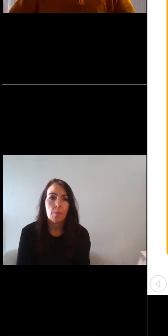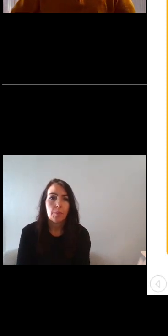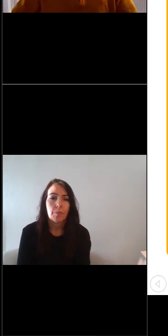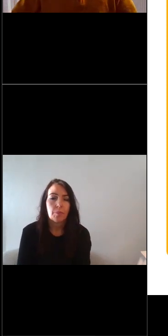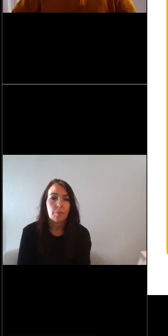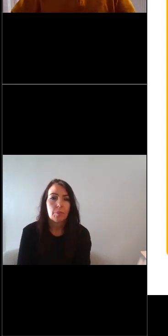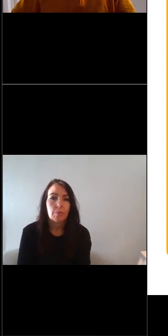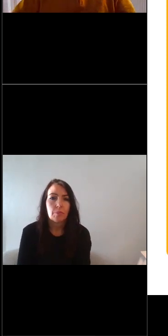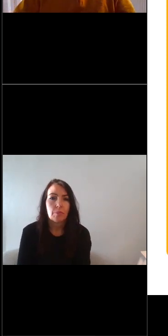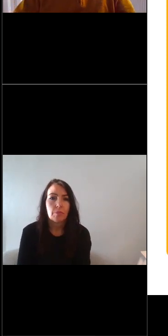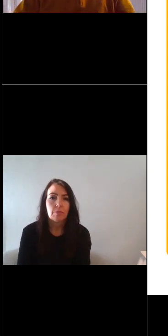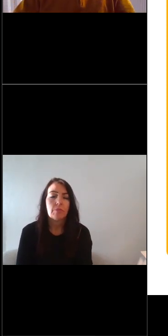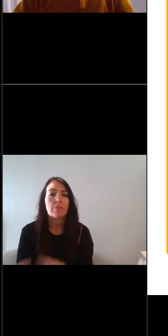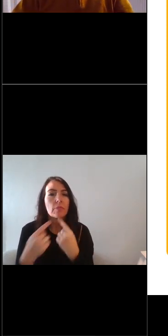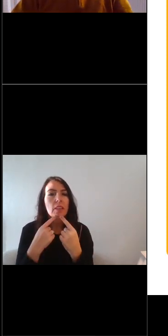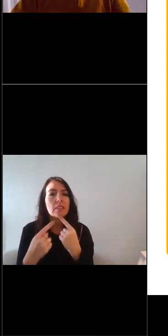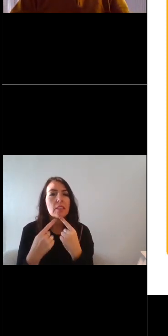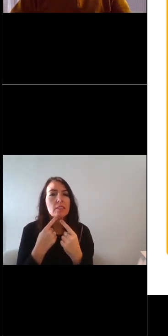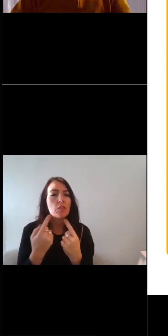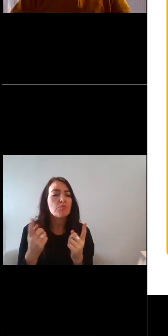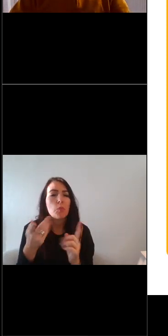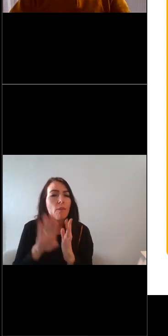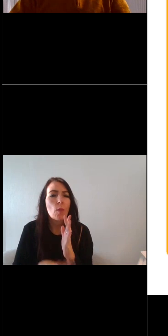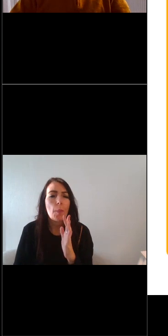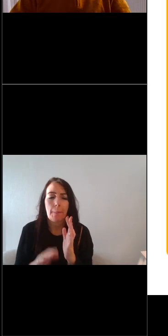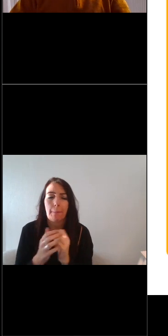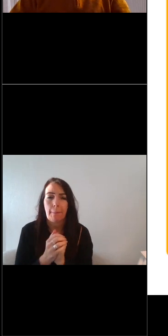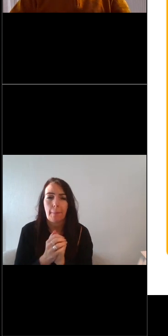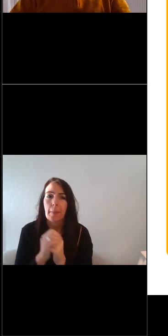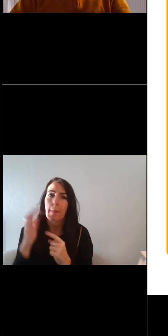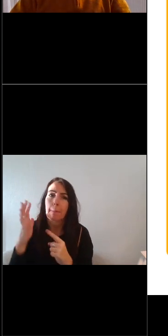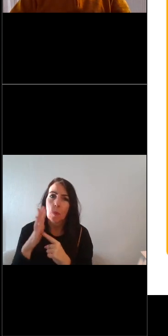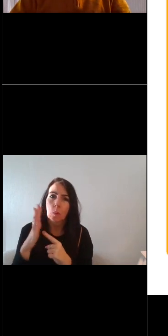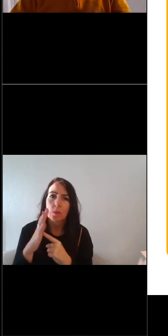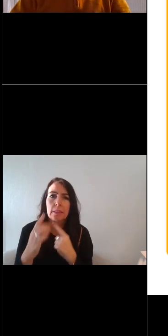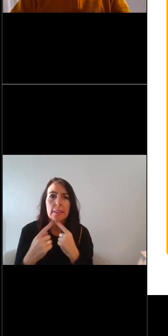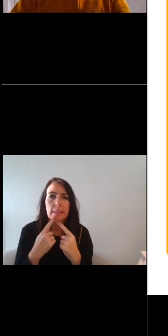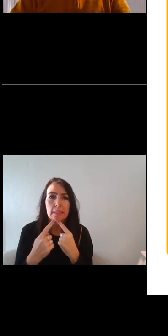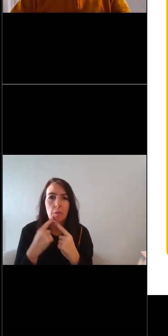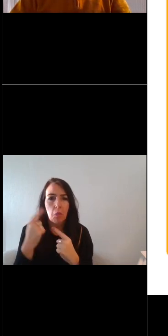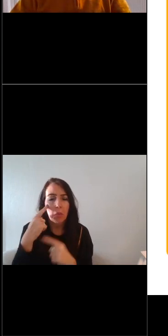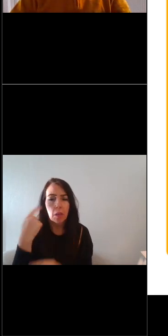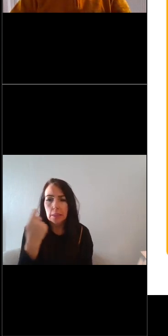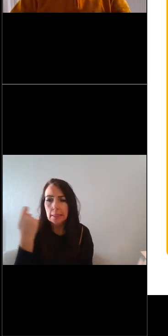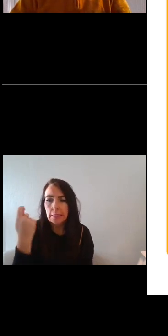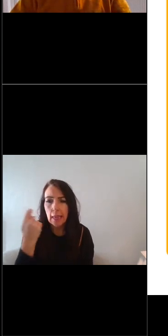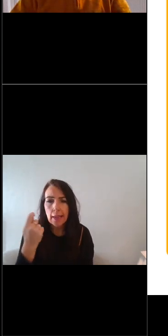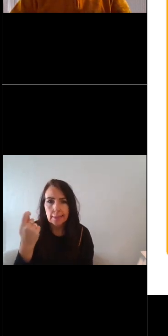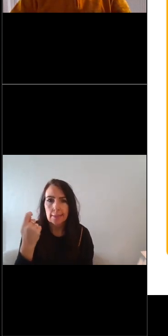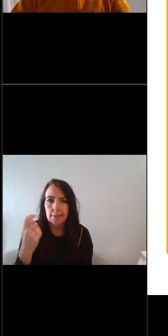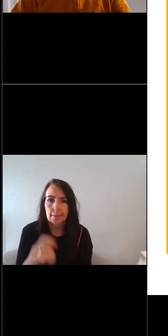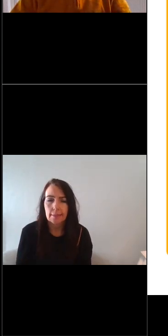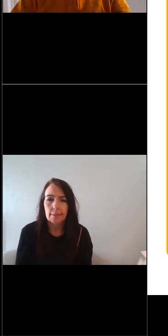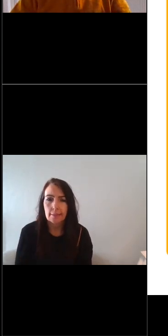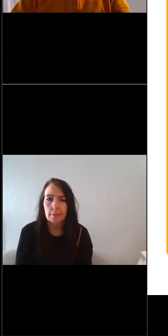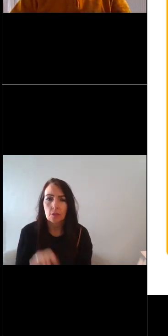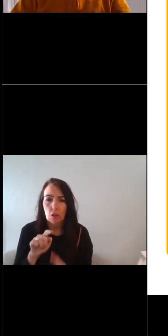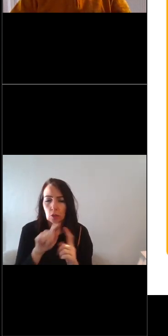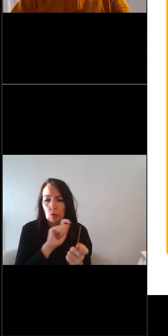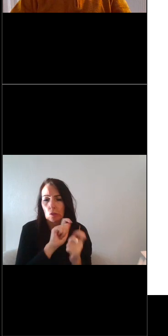So data, where does data come into this? It's important to ensure success and an optimized transition to zero emission